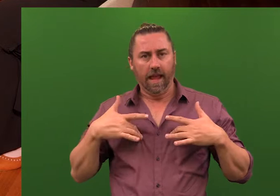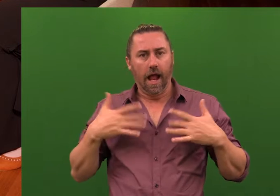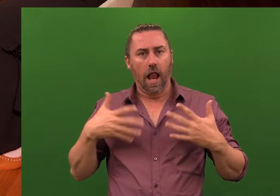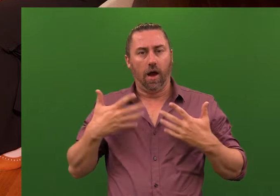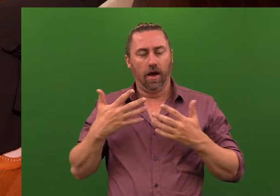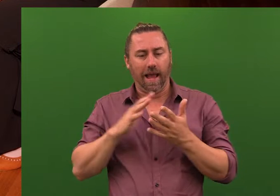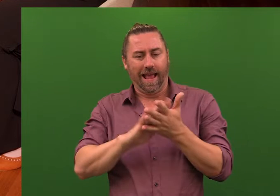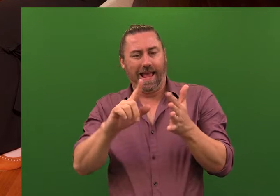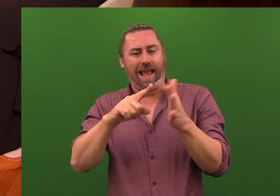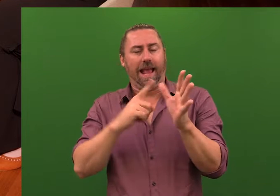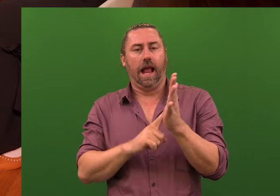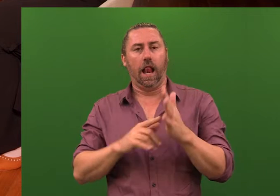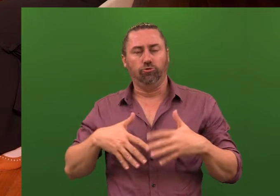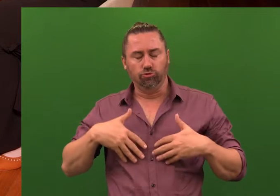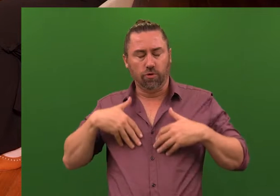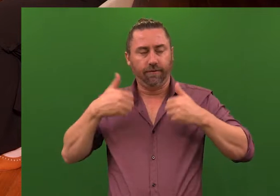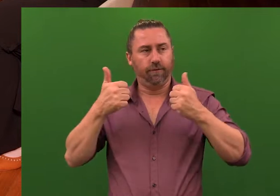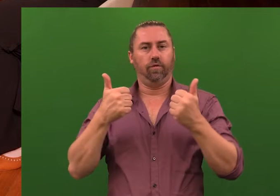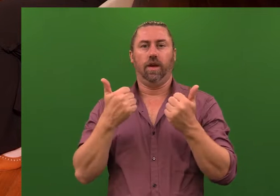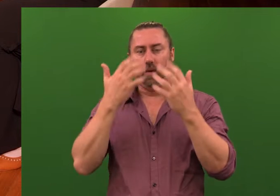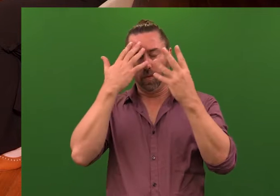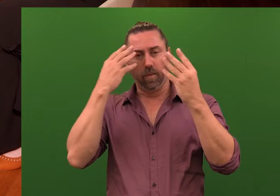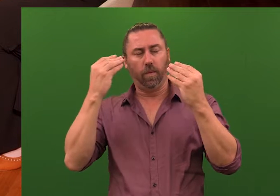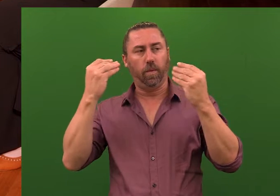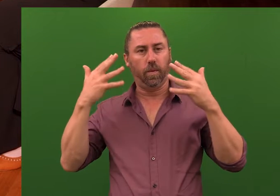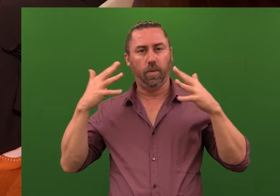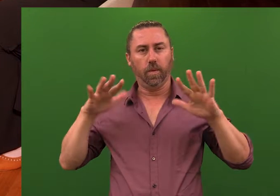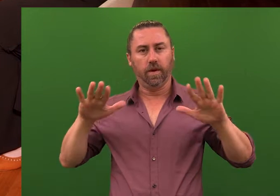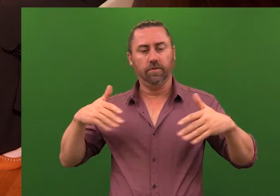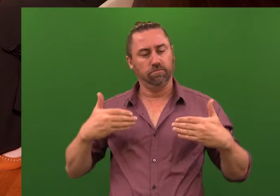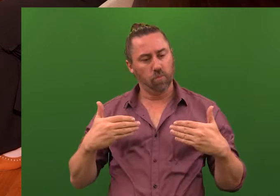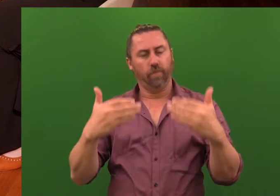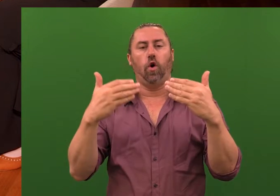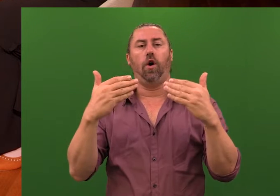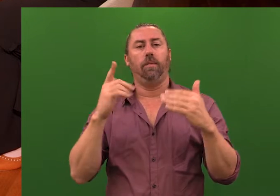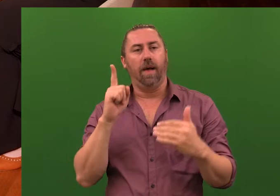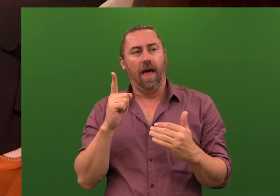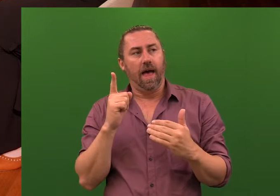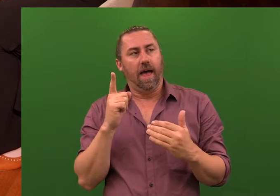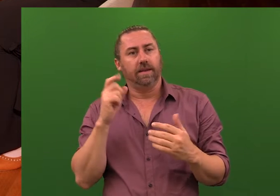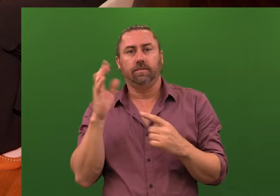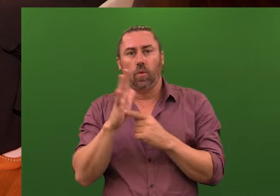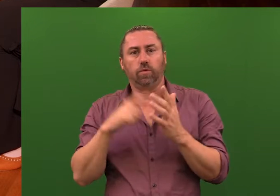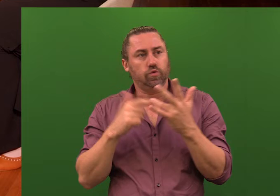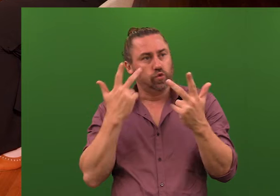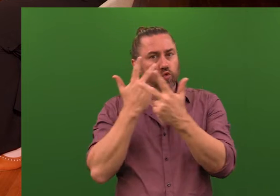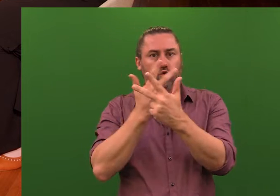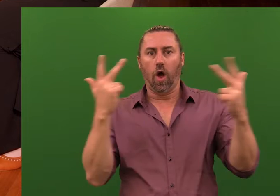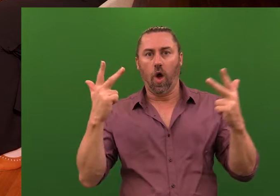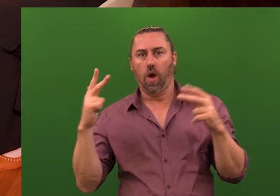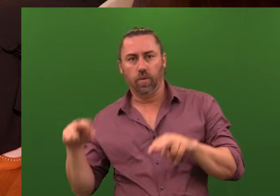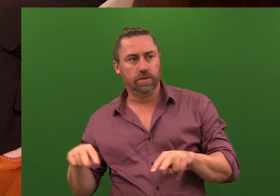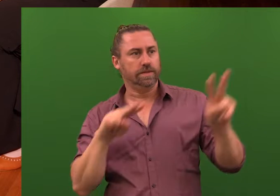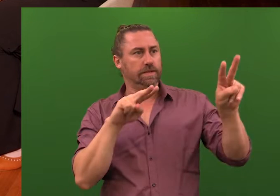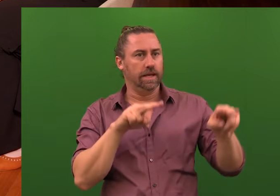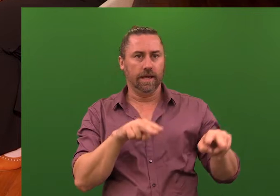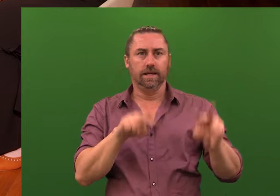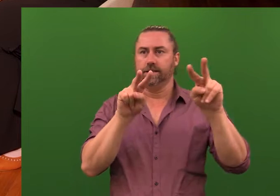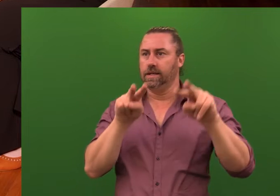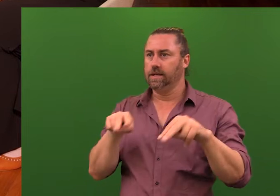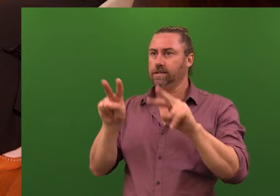So with us, this trade started in 1847 with the first ship going into Sydney till about